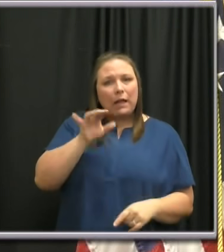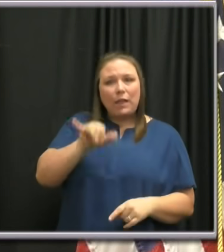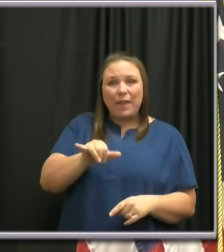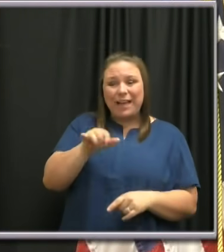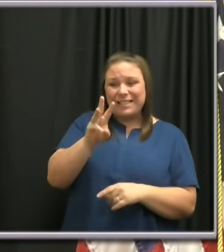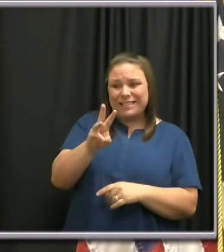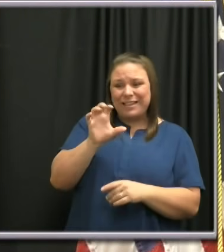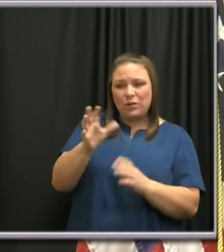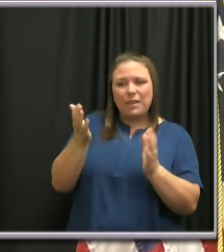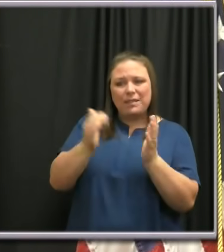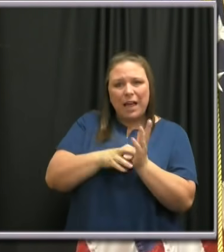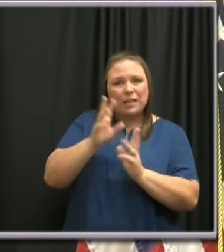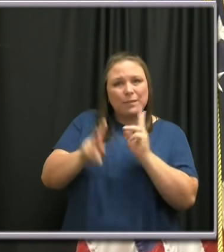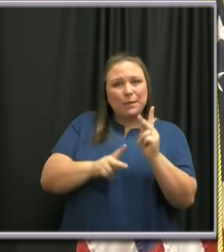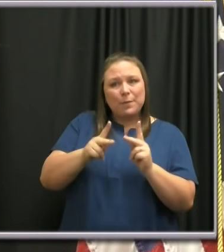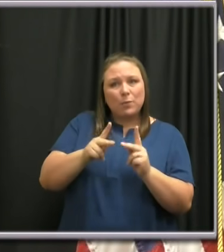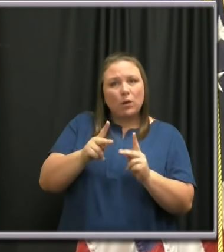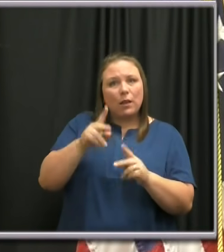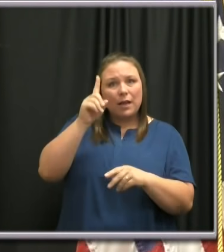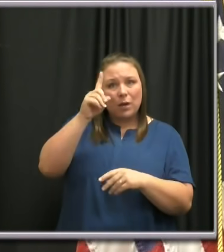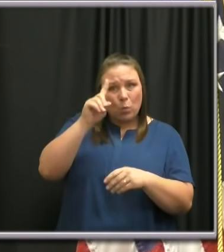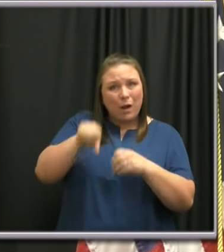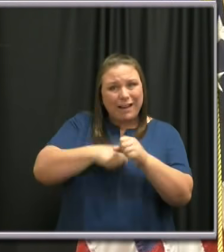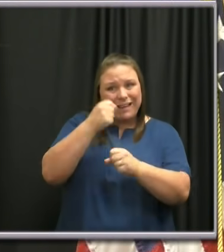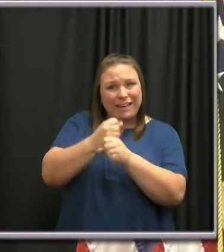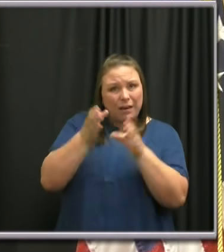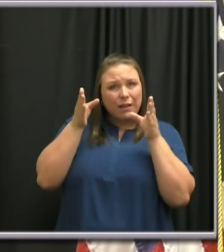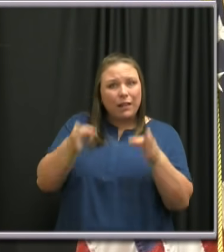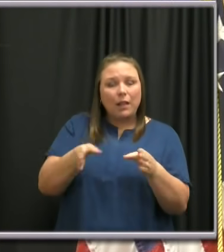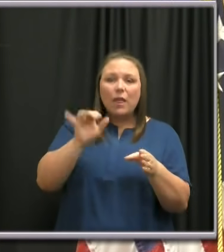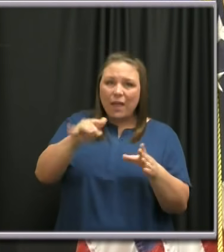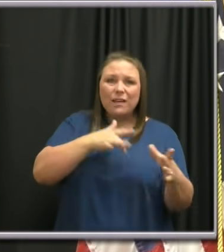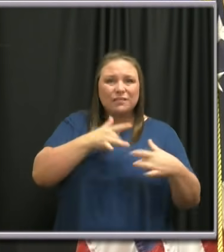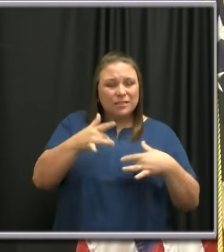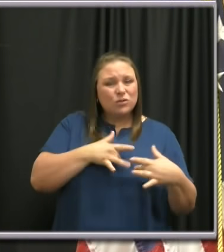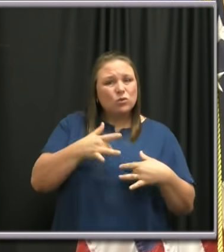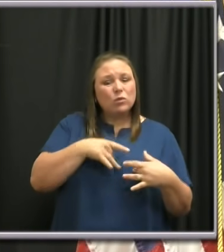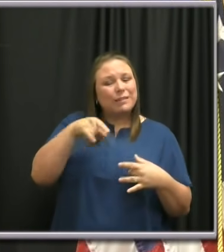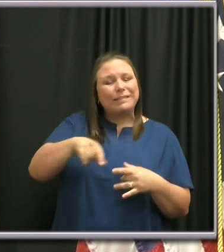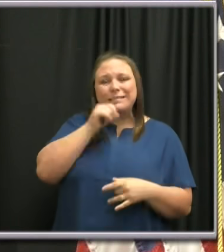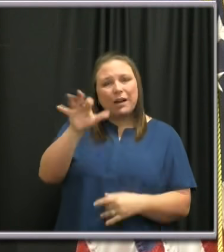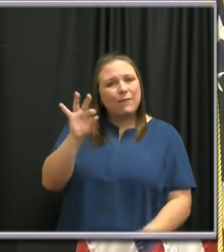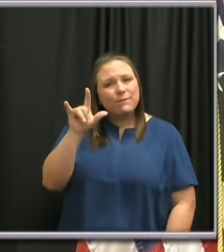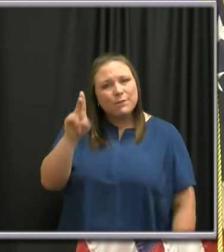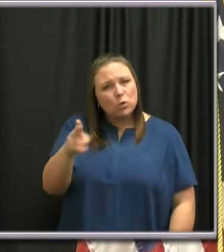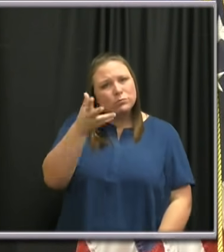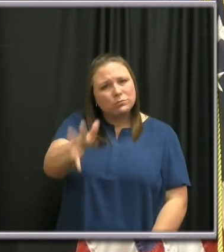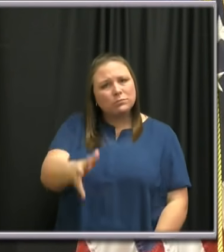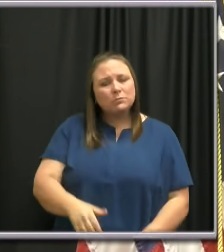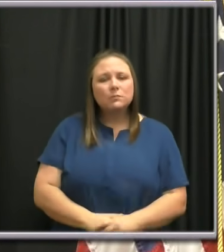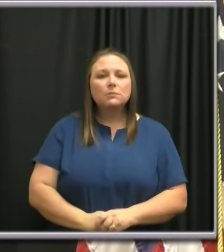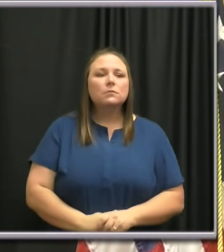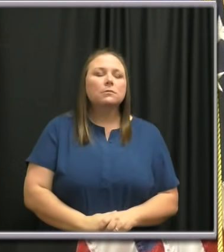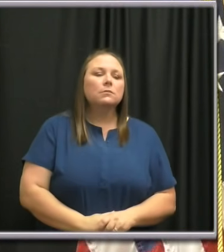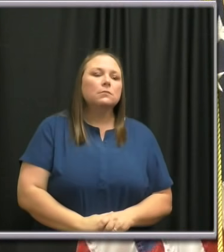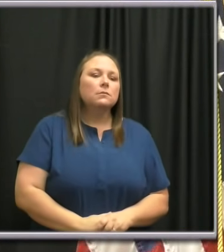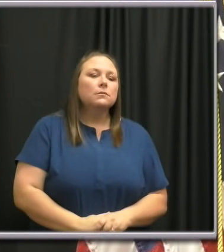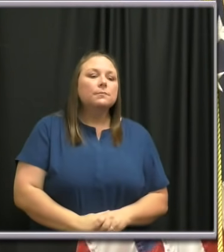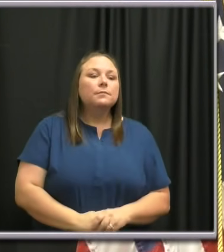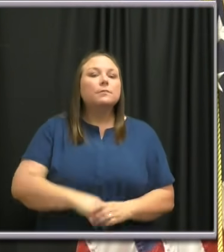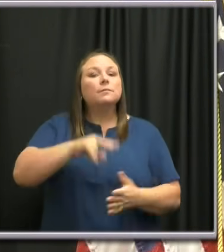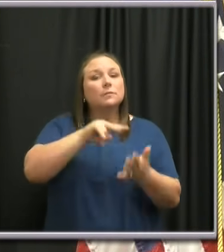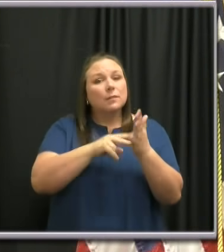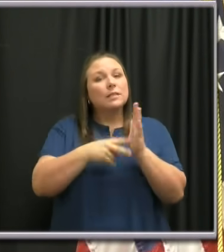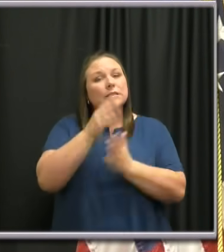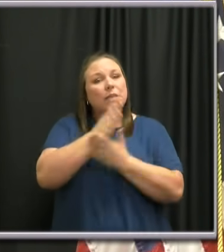of 600,000 people in a single year, and clearly that would be cause for major concern. So some of you